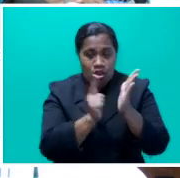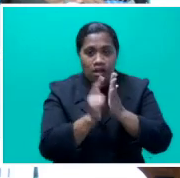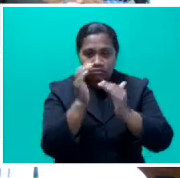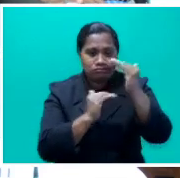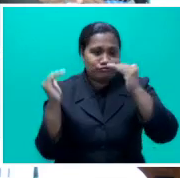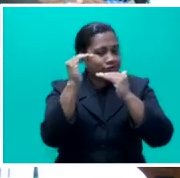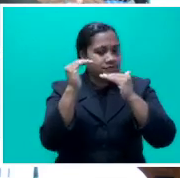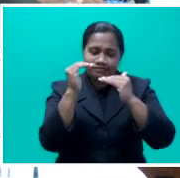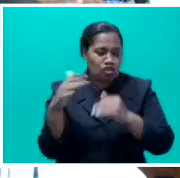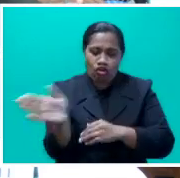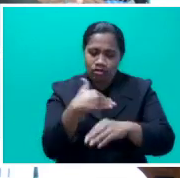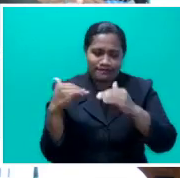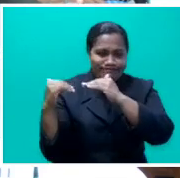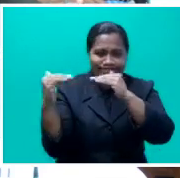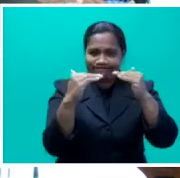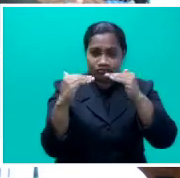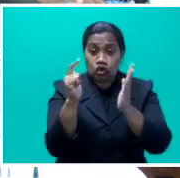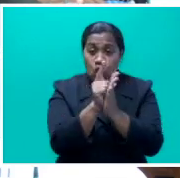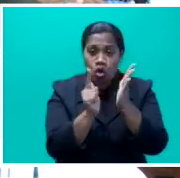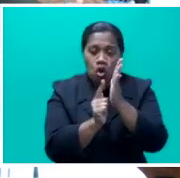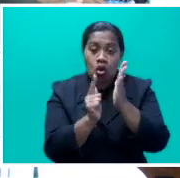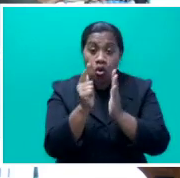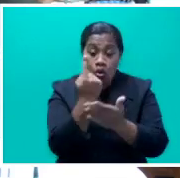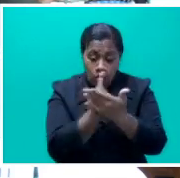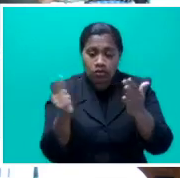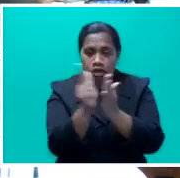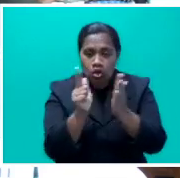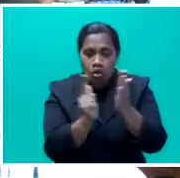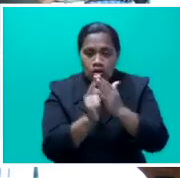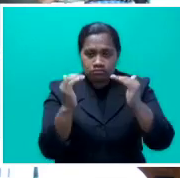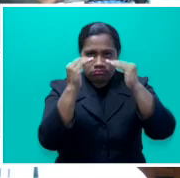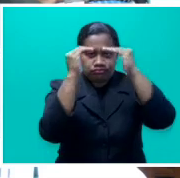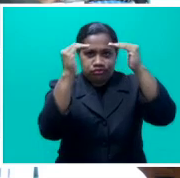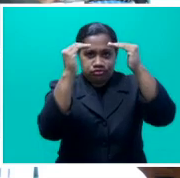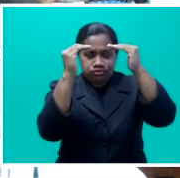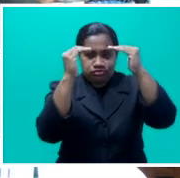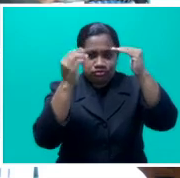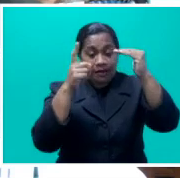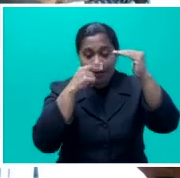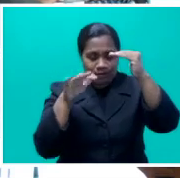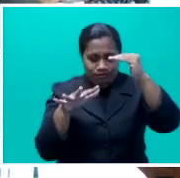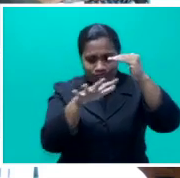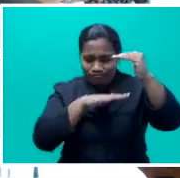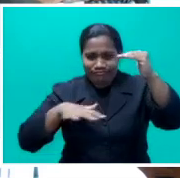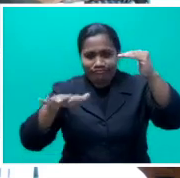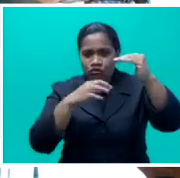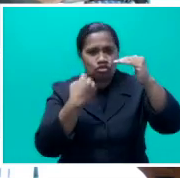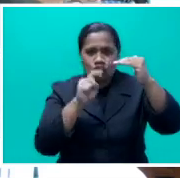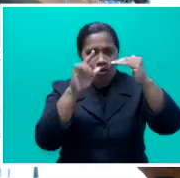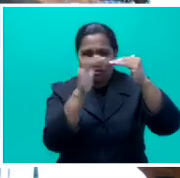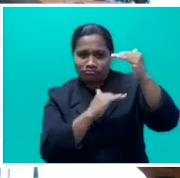any indiscipline offense committed by any police officer is dealt with under the law and in accordance with the existing systems and